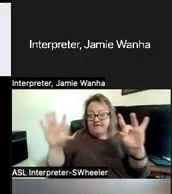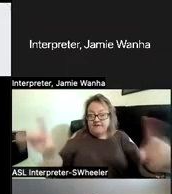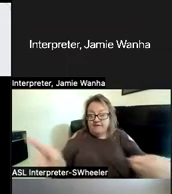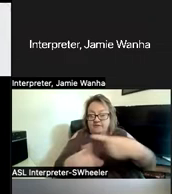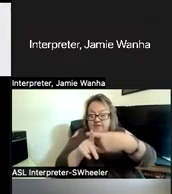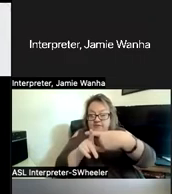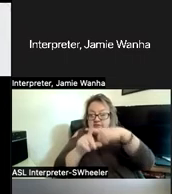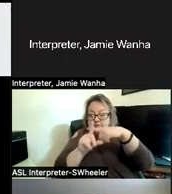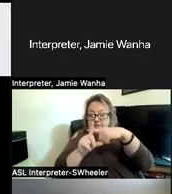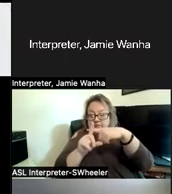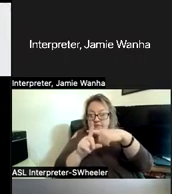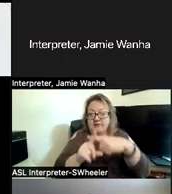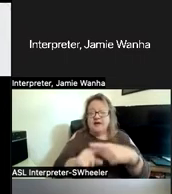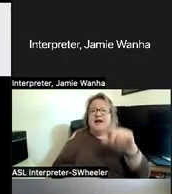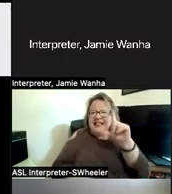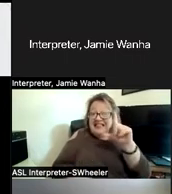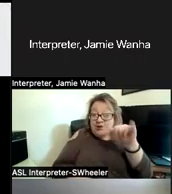right? Liquefaction,